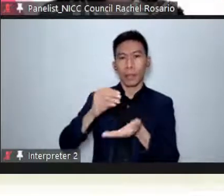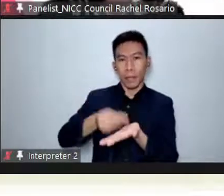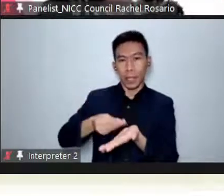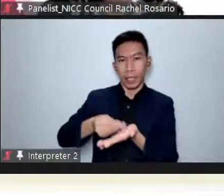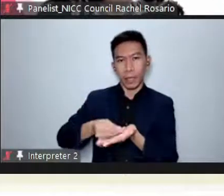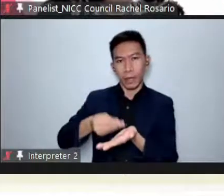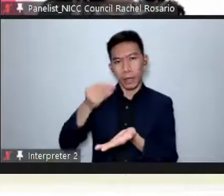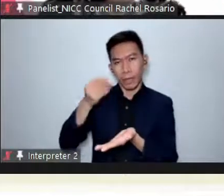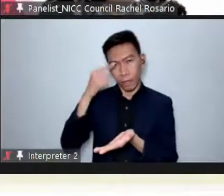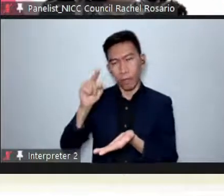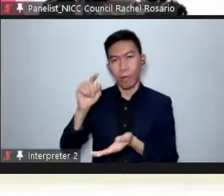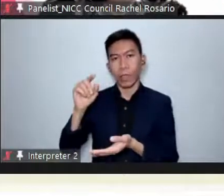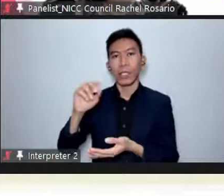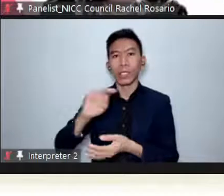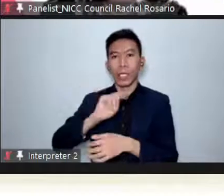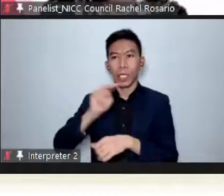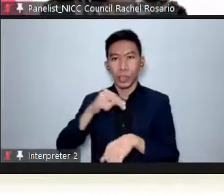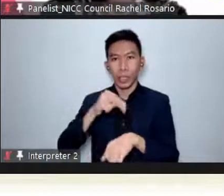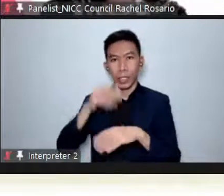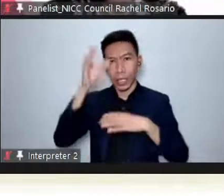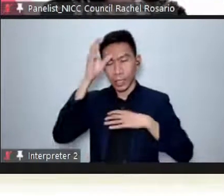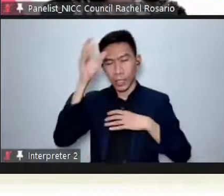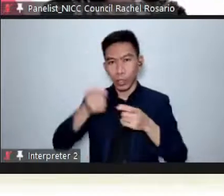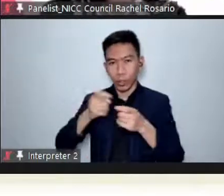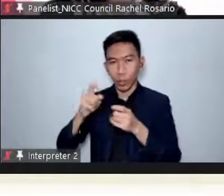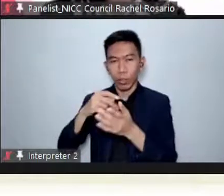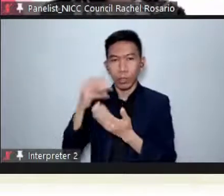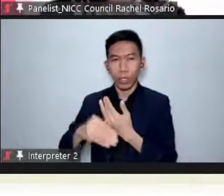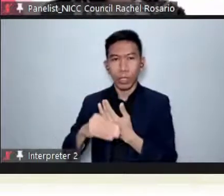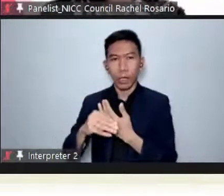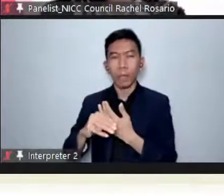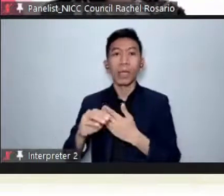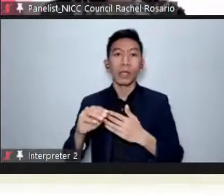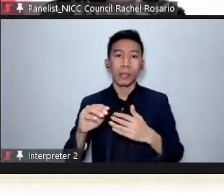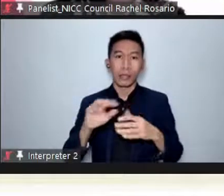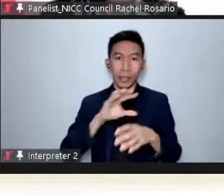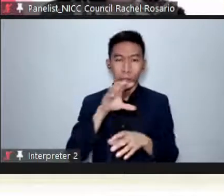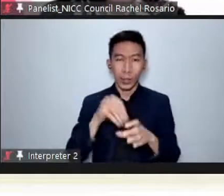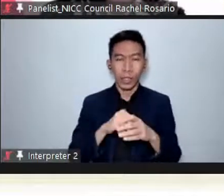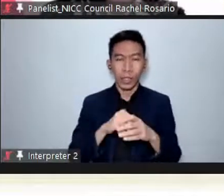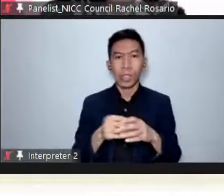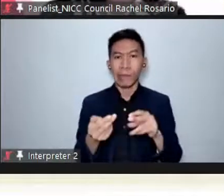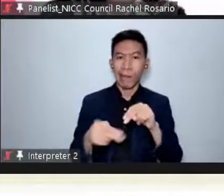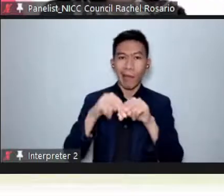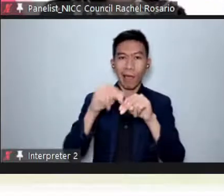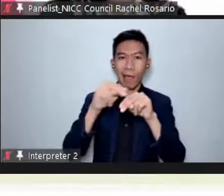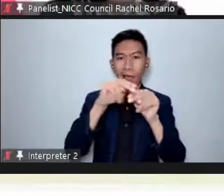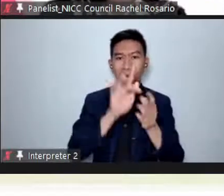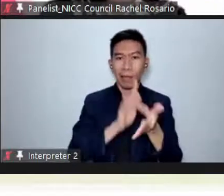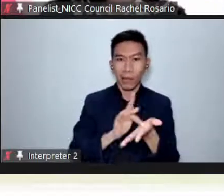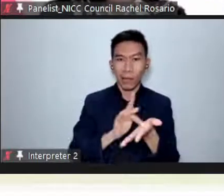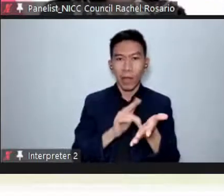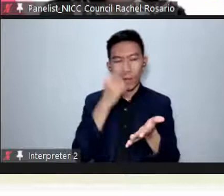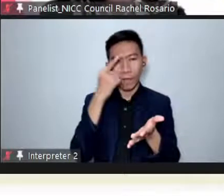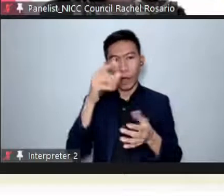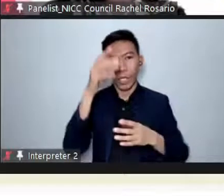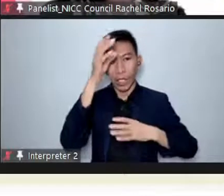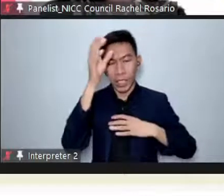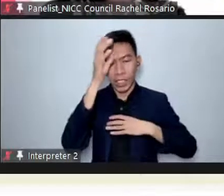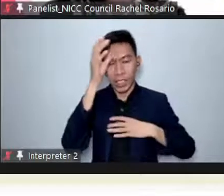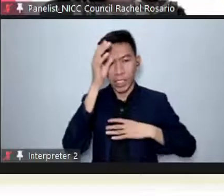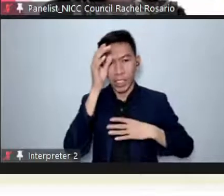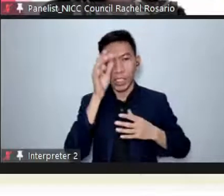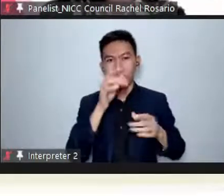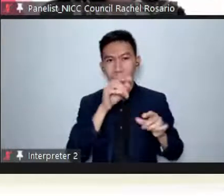Control Program, particularly for the procurement of additional drugs for cancer medicines. So we were able to